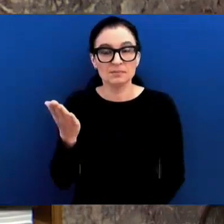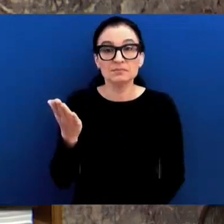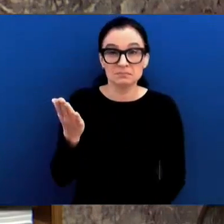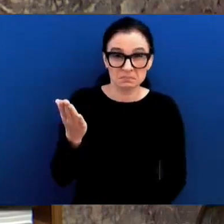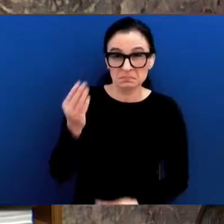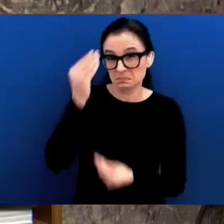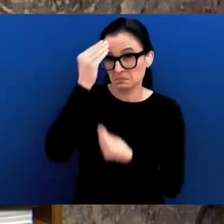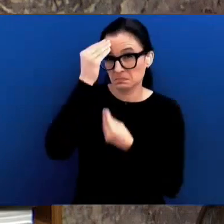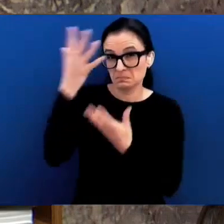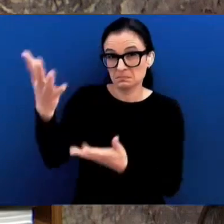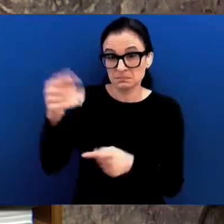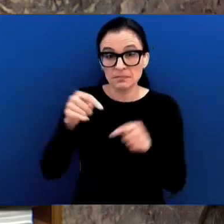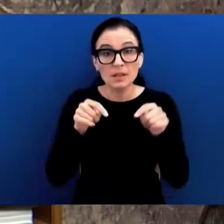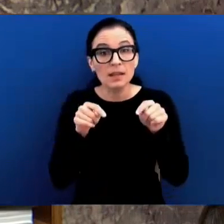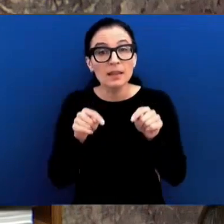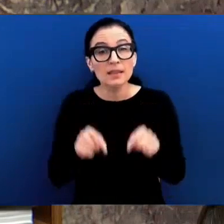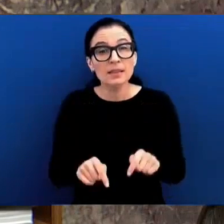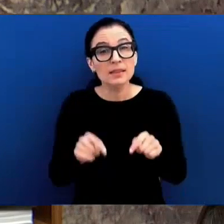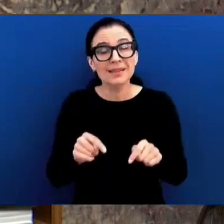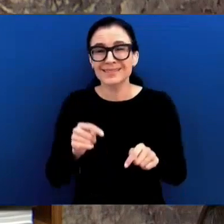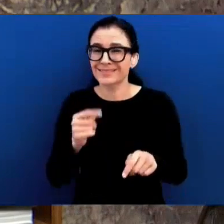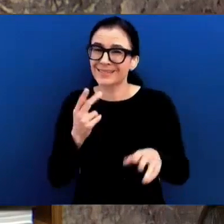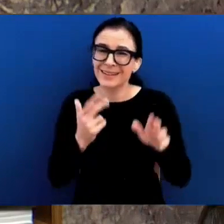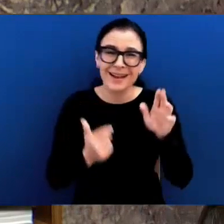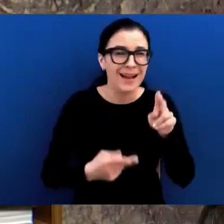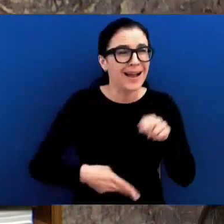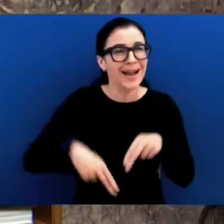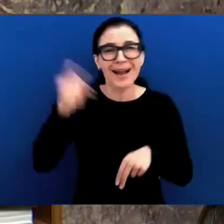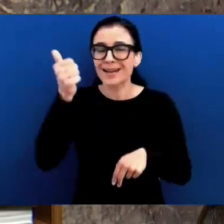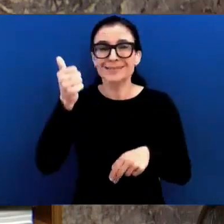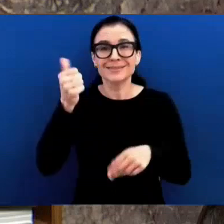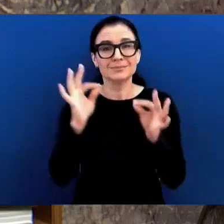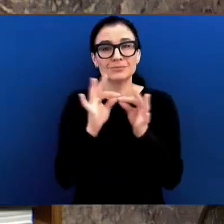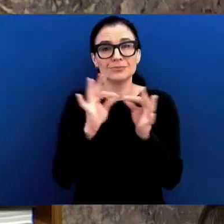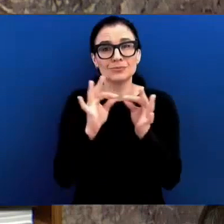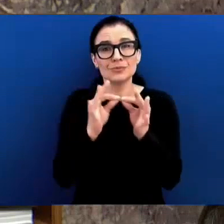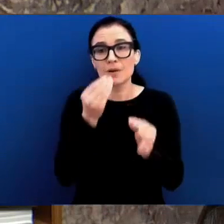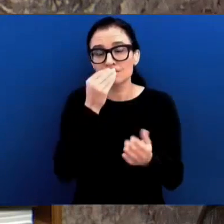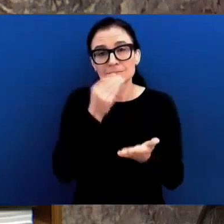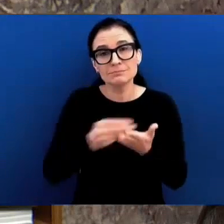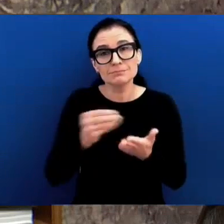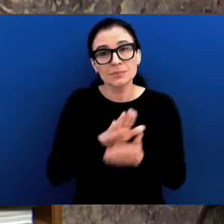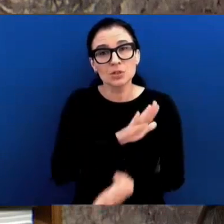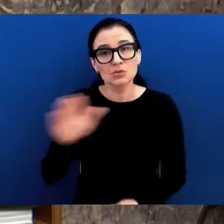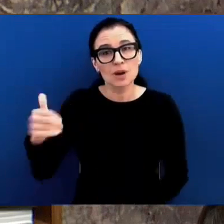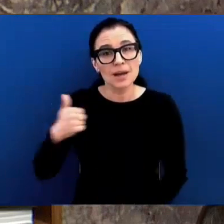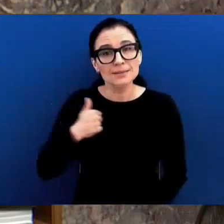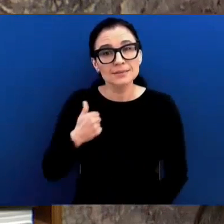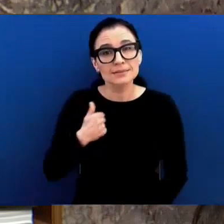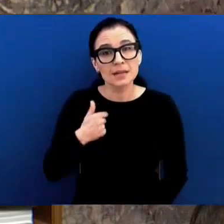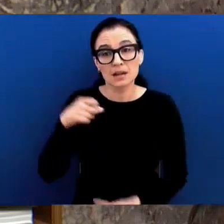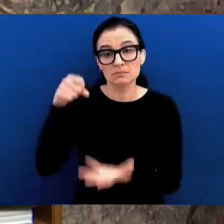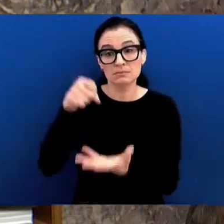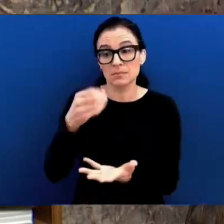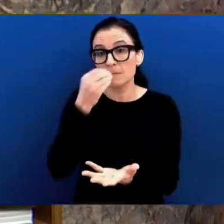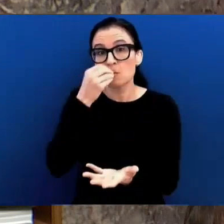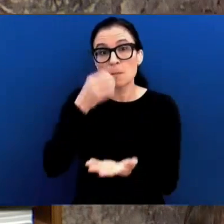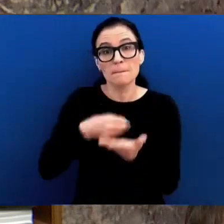grocery prices in the country. A simple bag of groceries costing over $73 in Vancouver